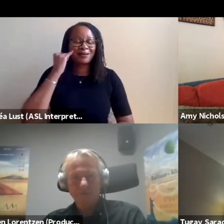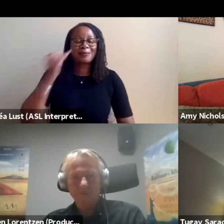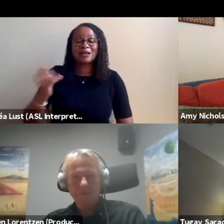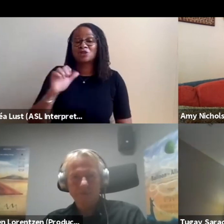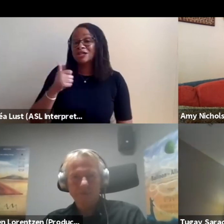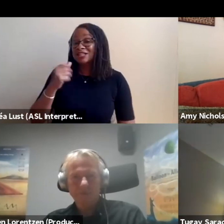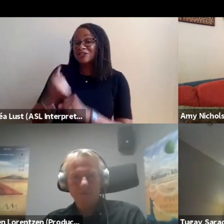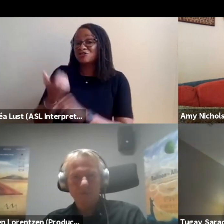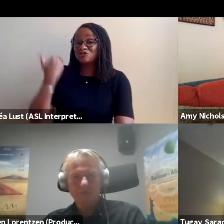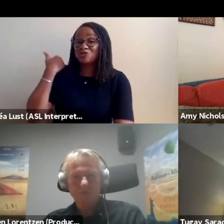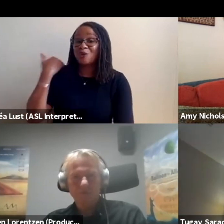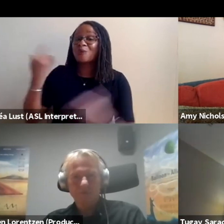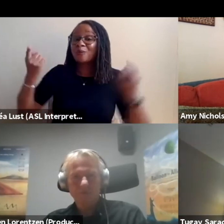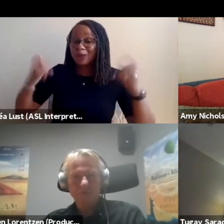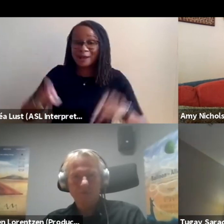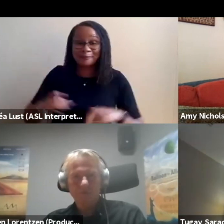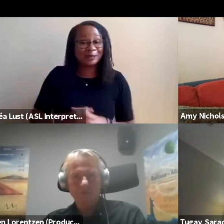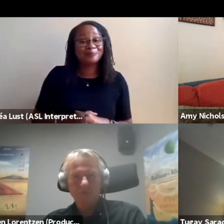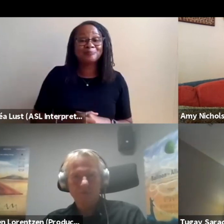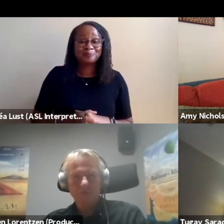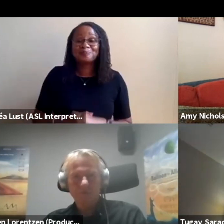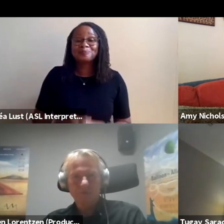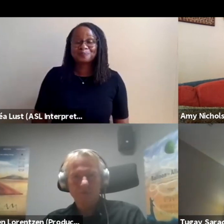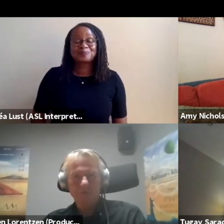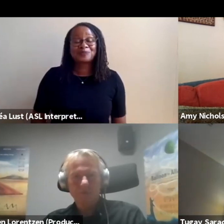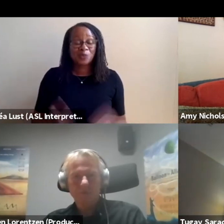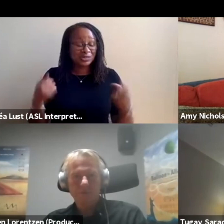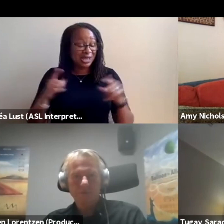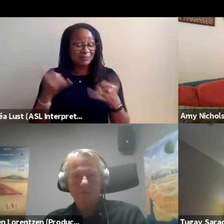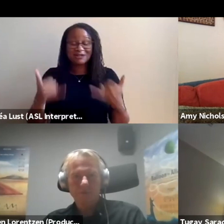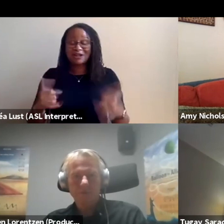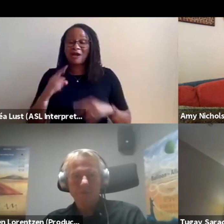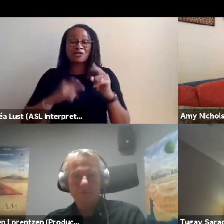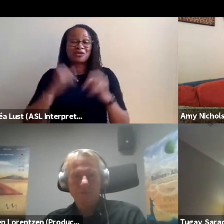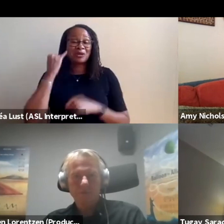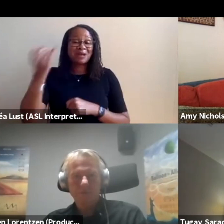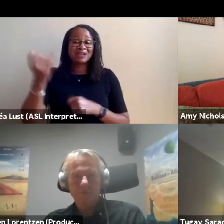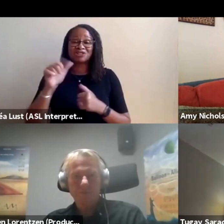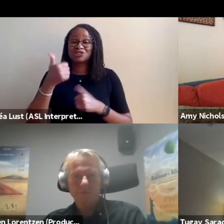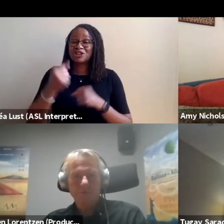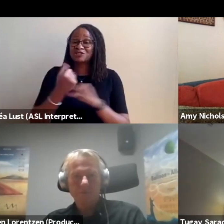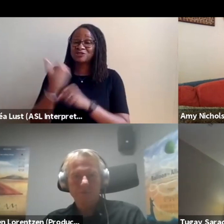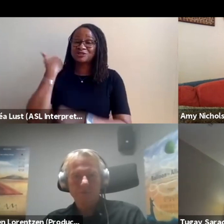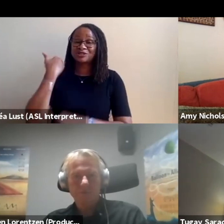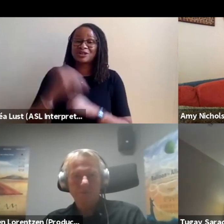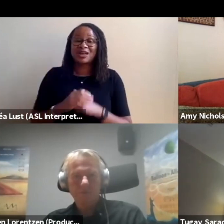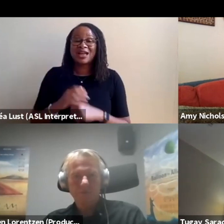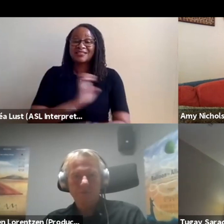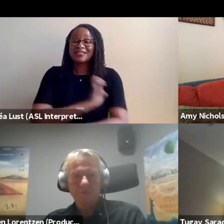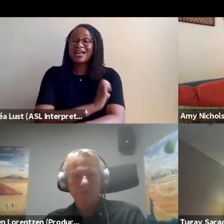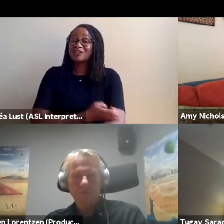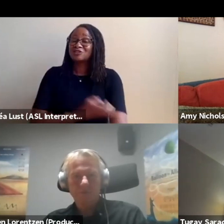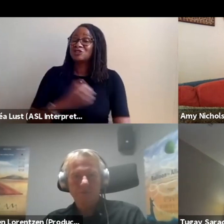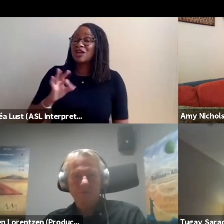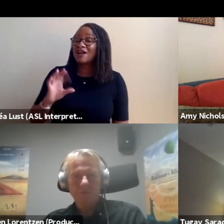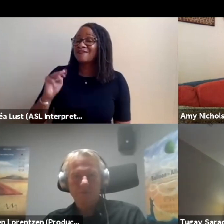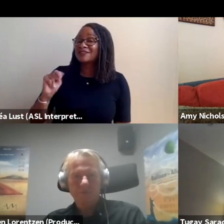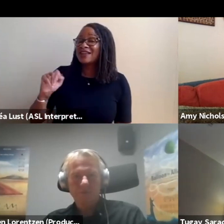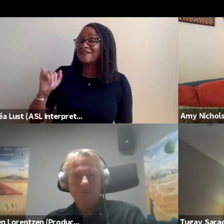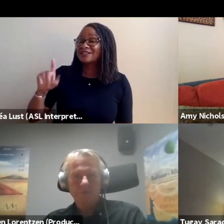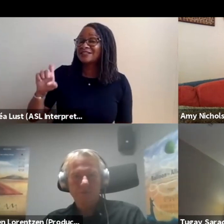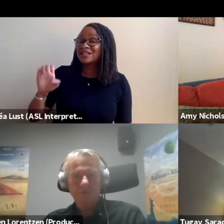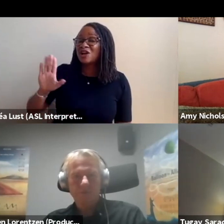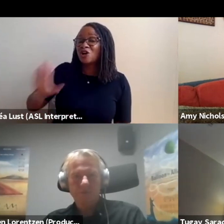ago. What happened now, and the energy of Nefise's idea of